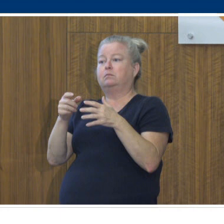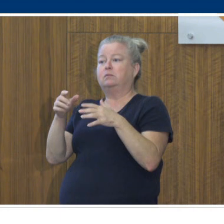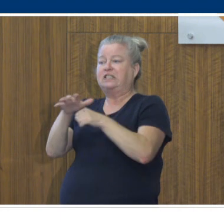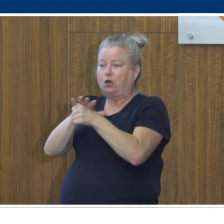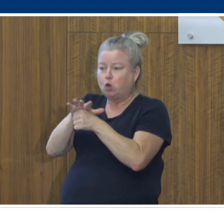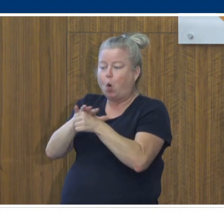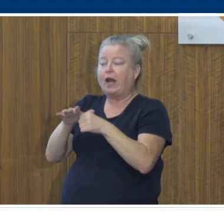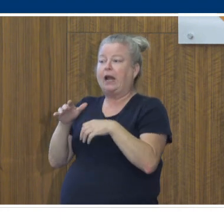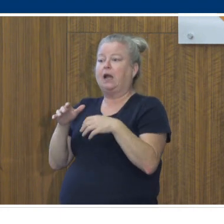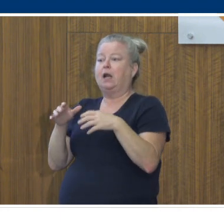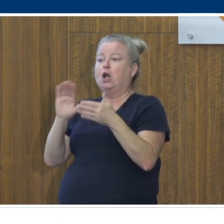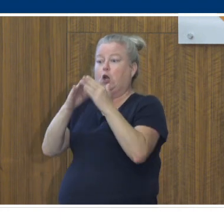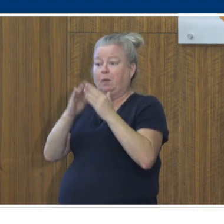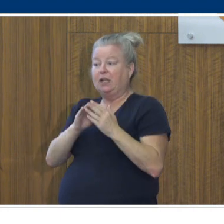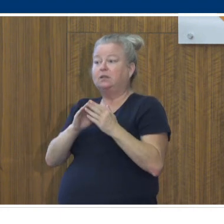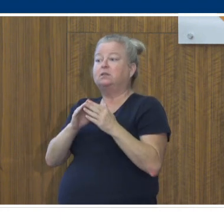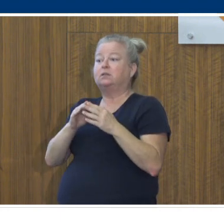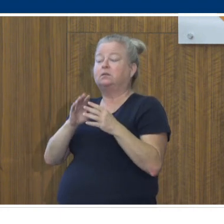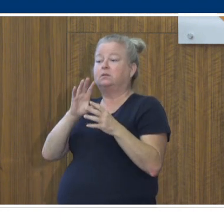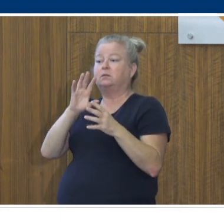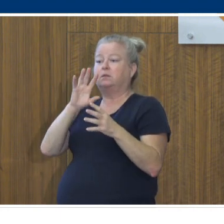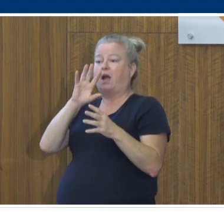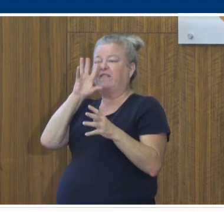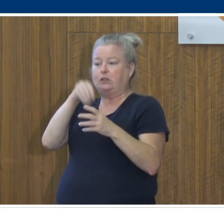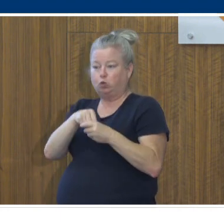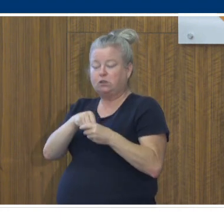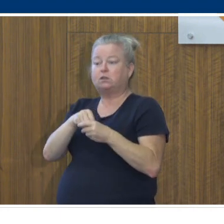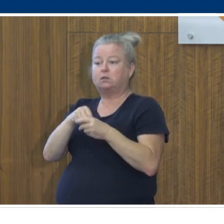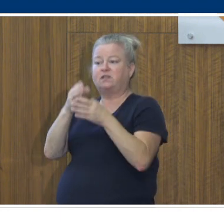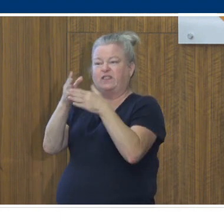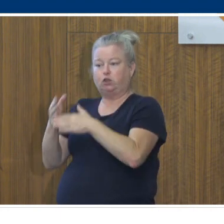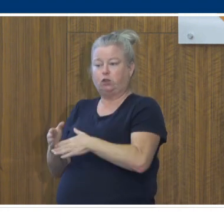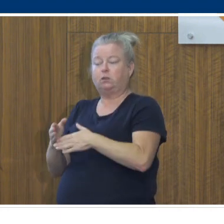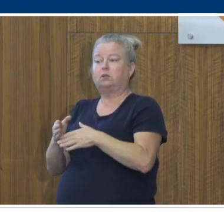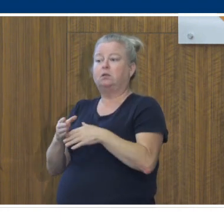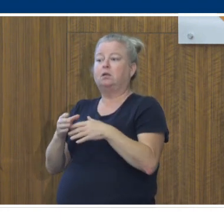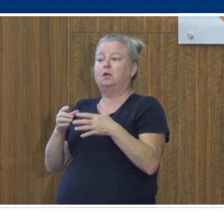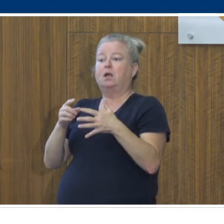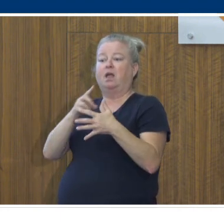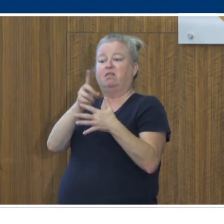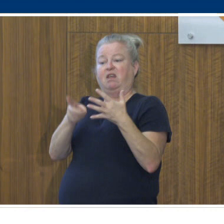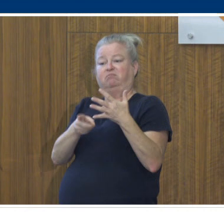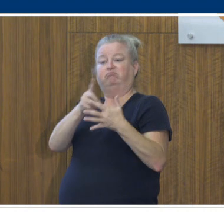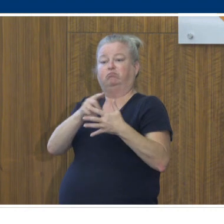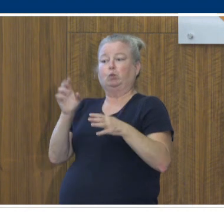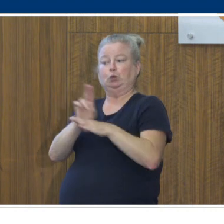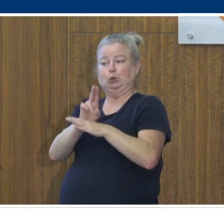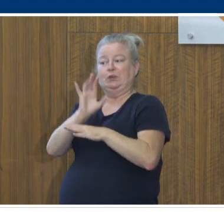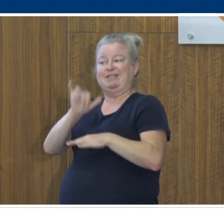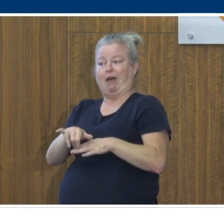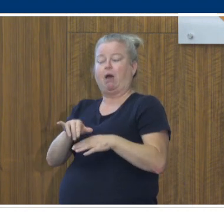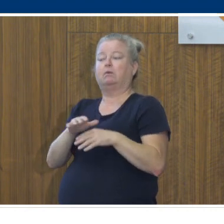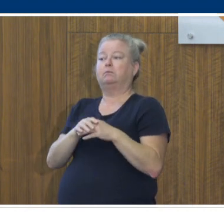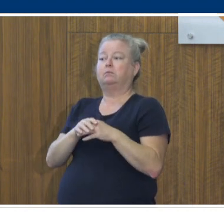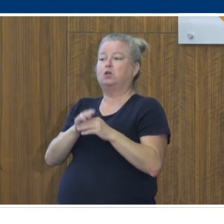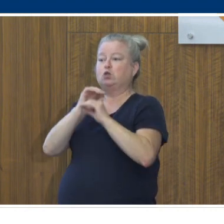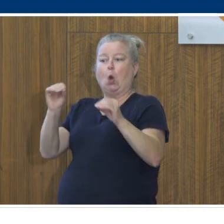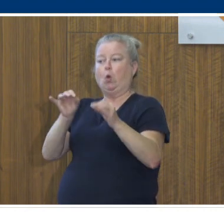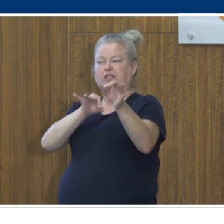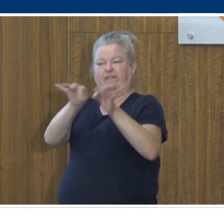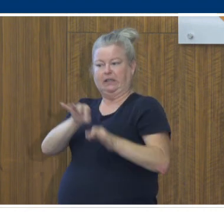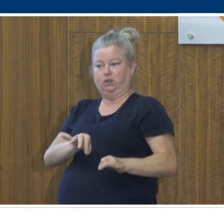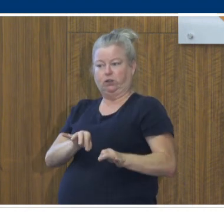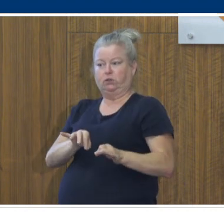territory, and communities of interest of the division. These criteria were discretionary, and there was no definition with